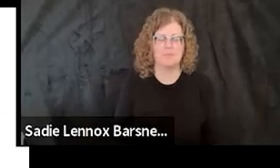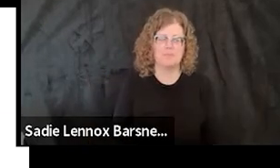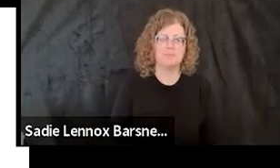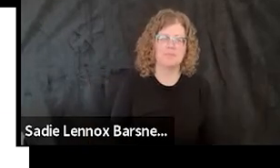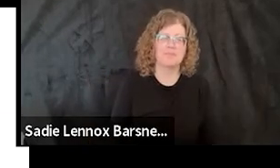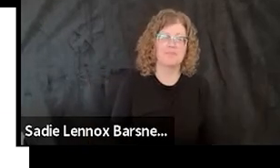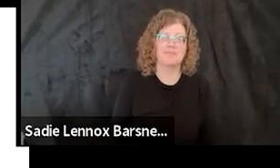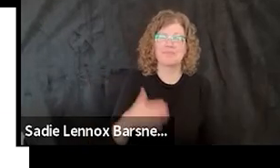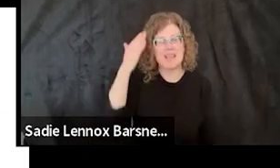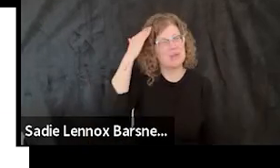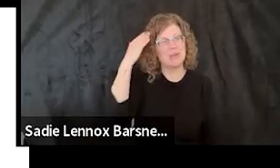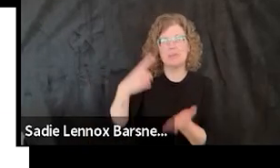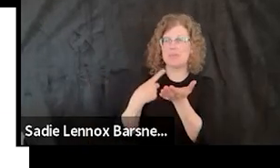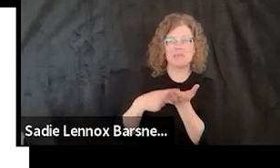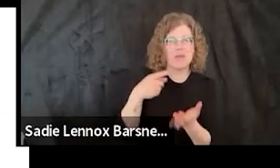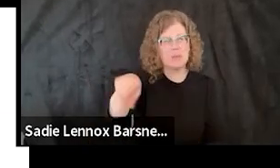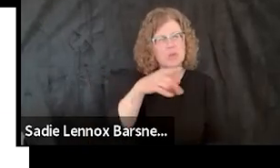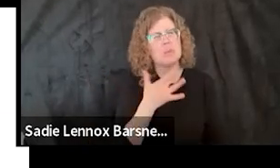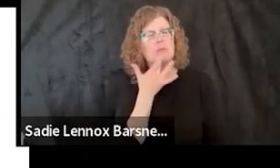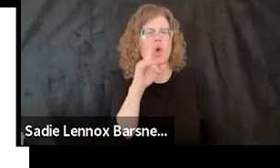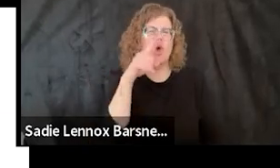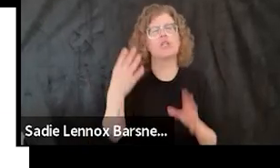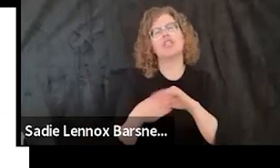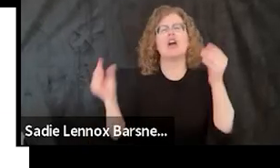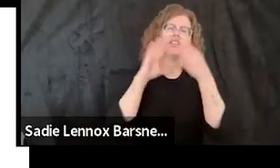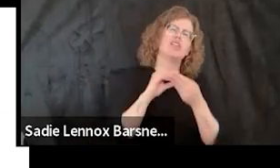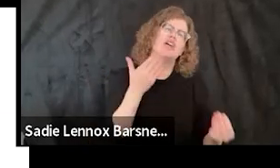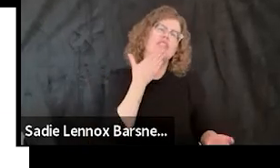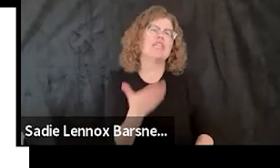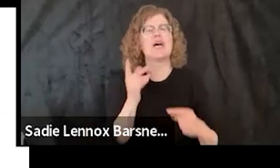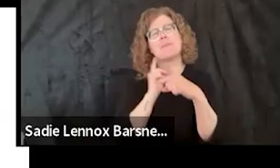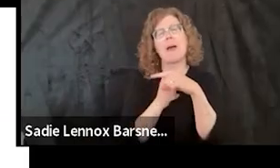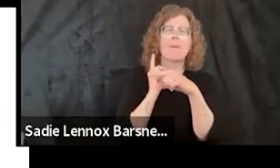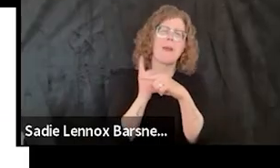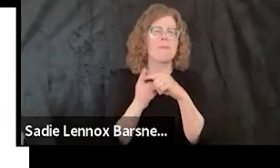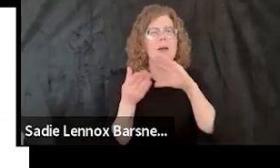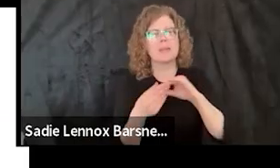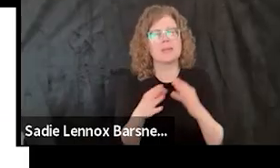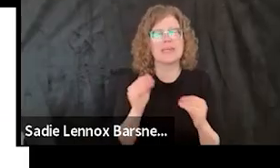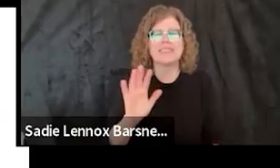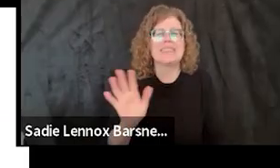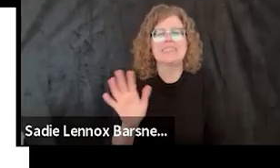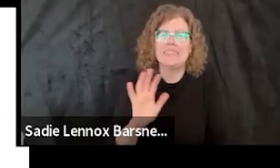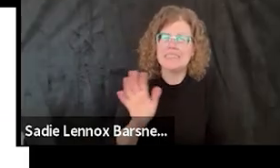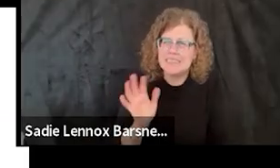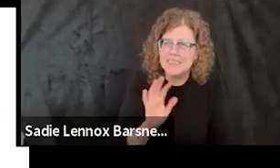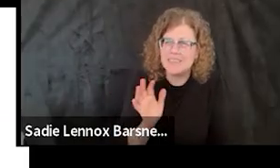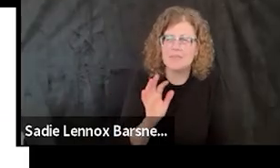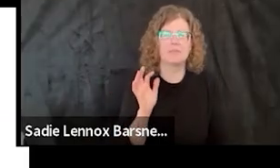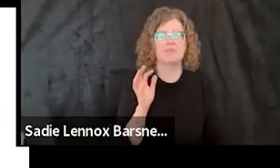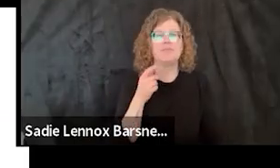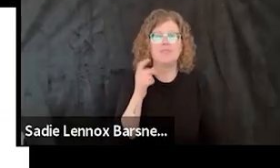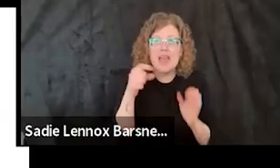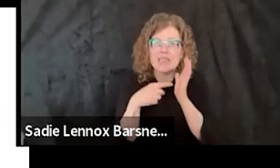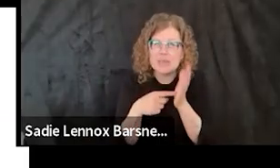picture to funders and assessors in a grant application, actually demonstrating that you've taken in the time to think